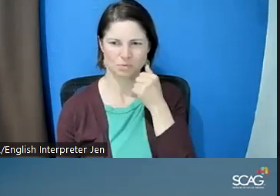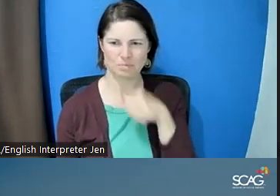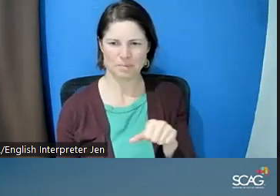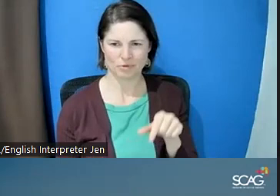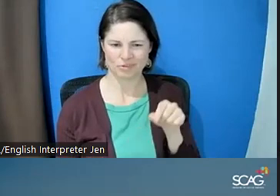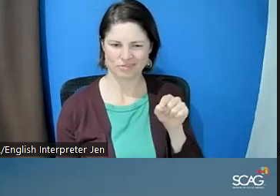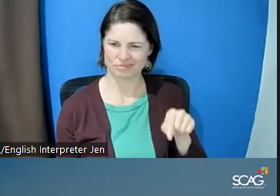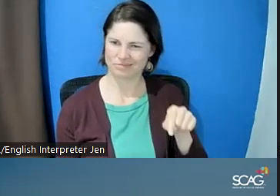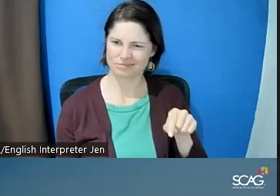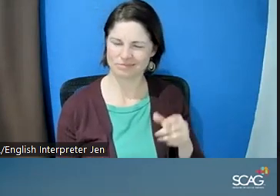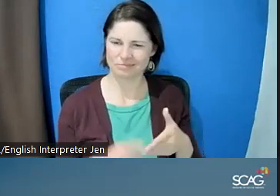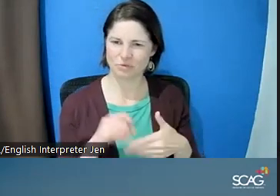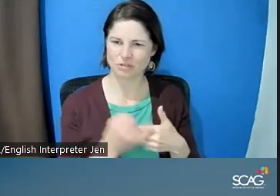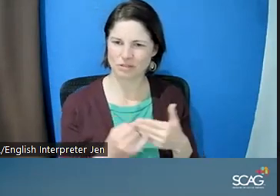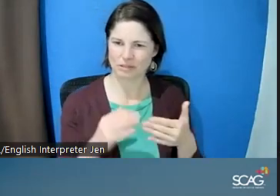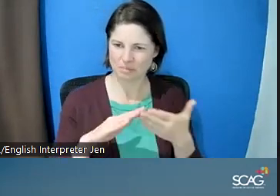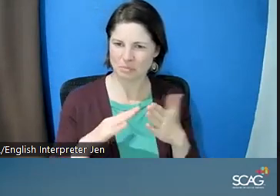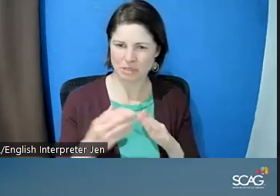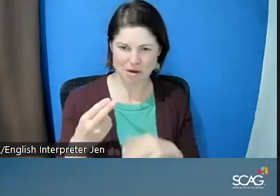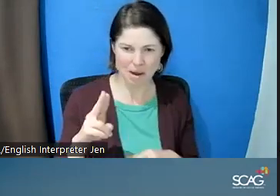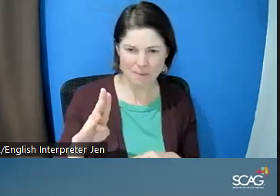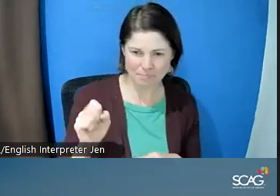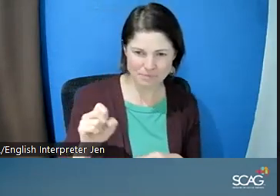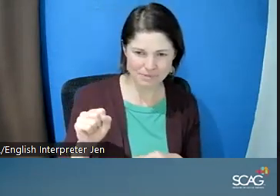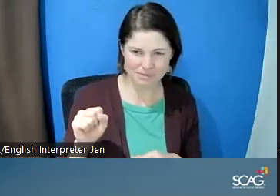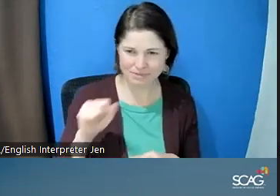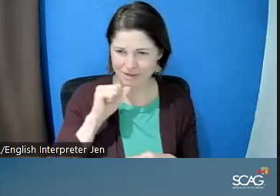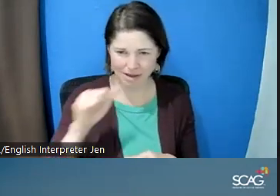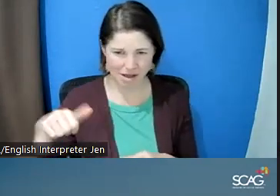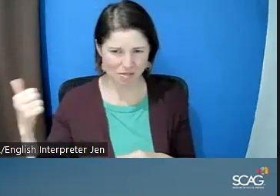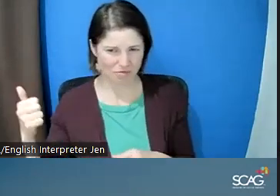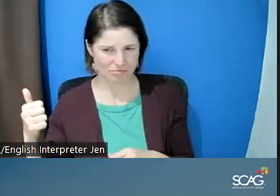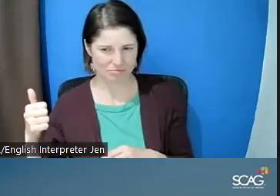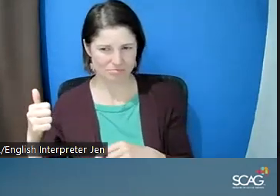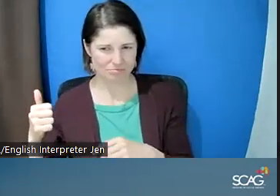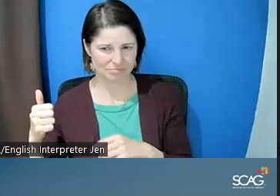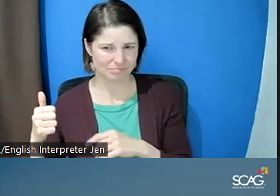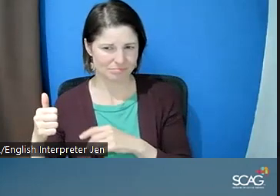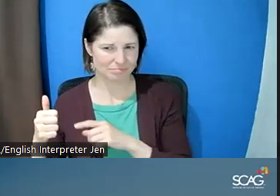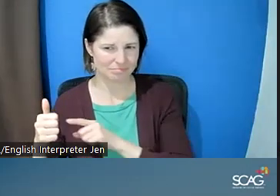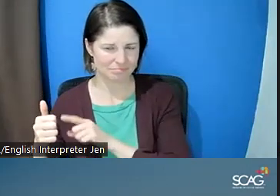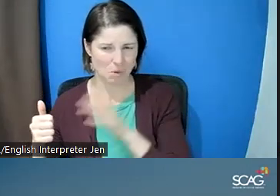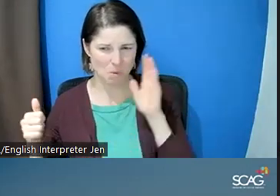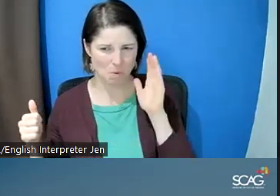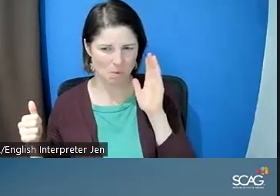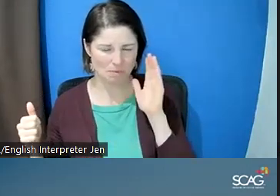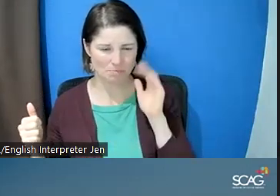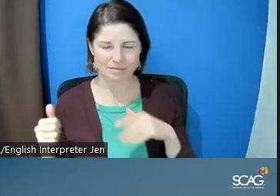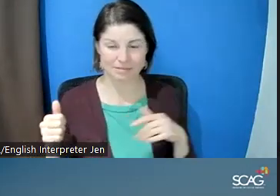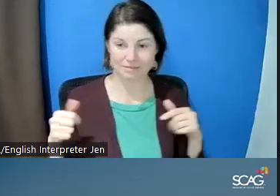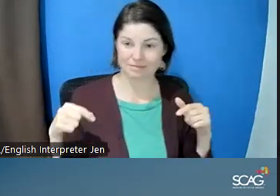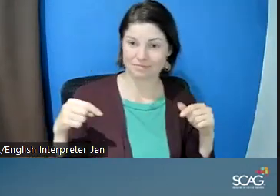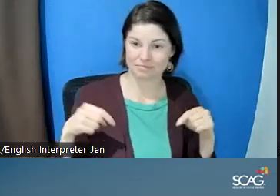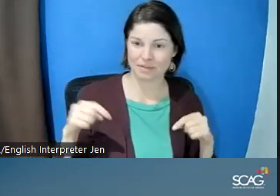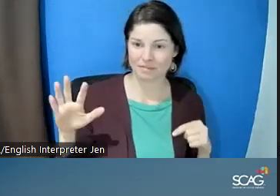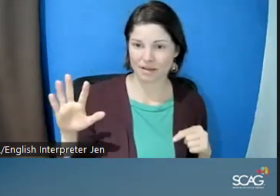the Community Hubs program application that you're looking at. Because yeah, so for this program, 501c3 nonprofits